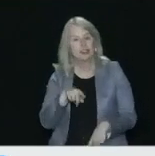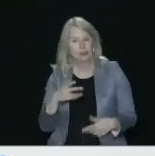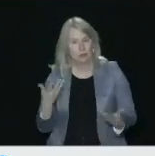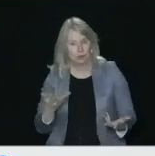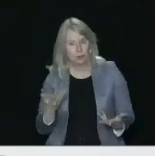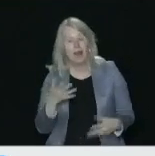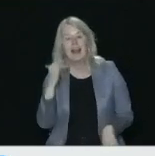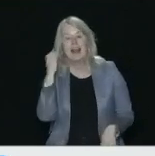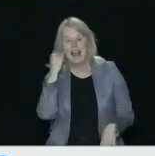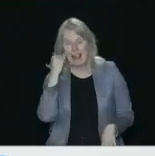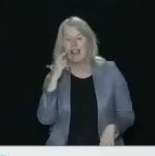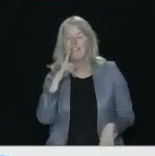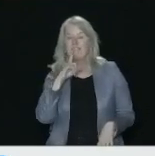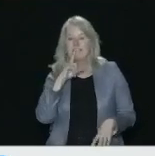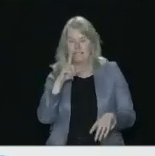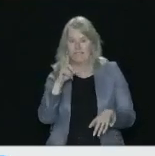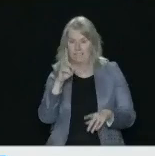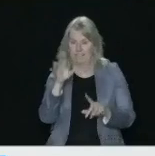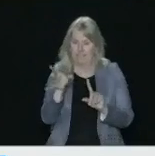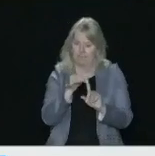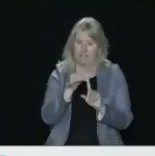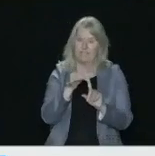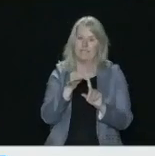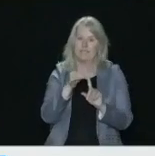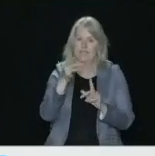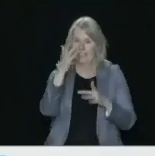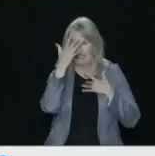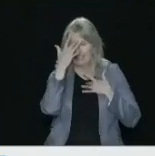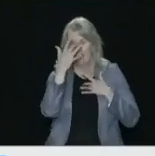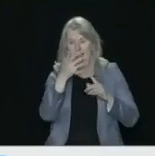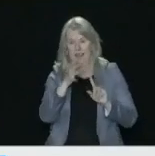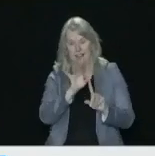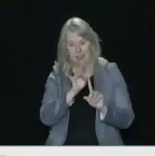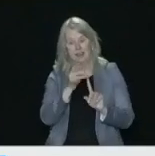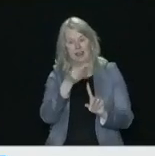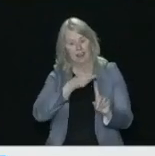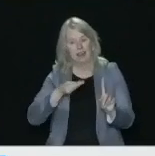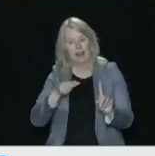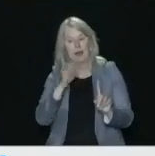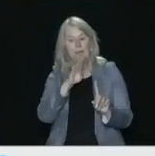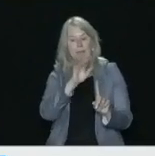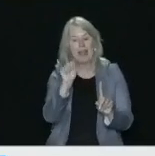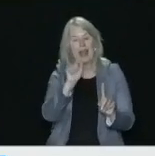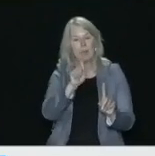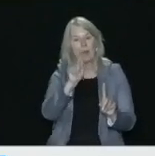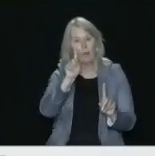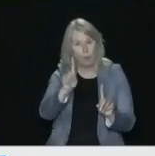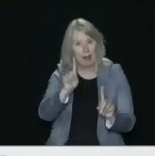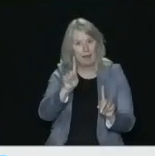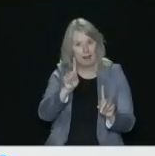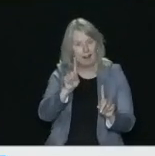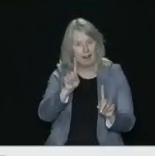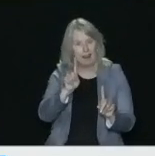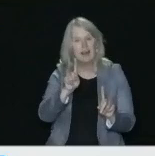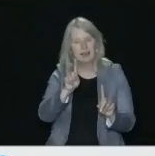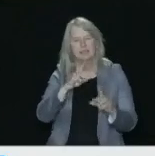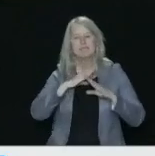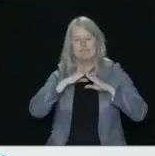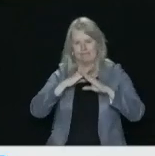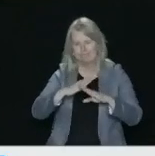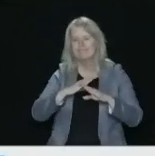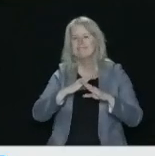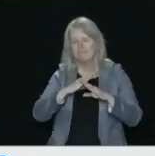those discussions, where those discussions stand right now, if it's being actively looked at lifting some of those, you know, masking